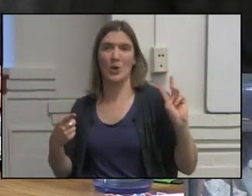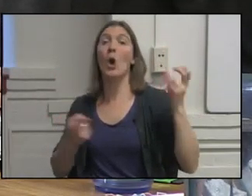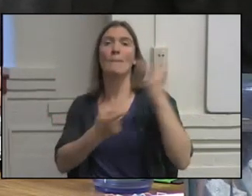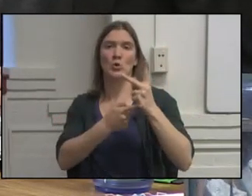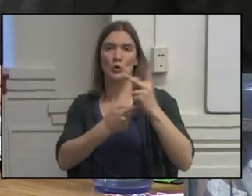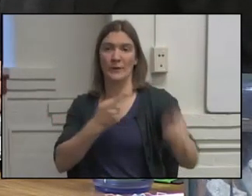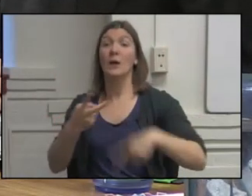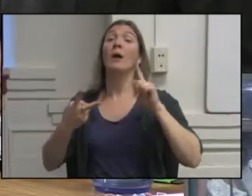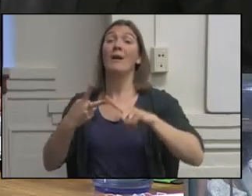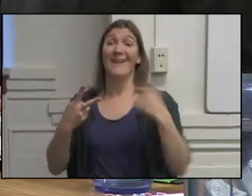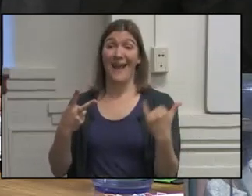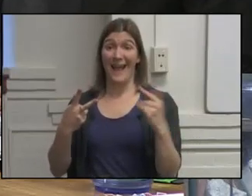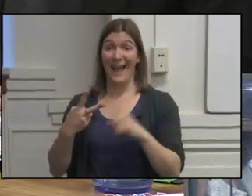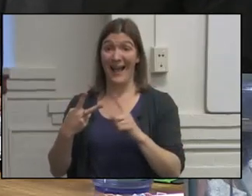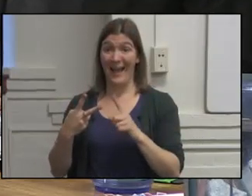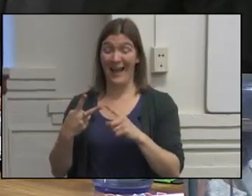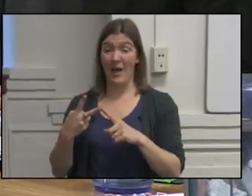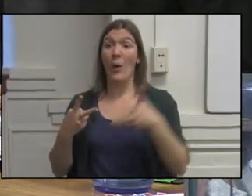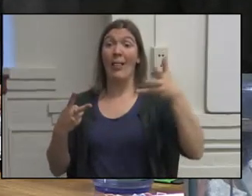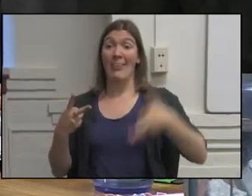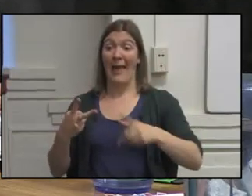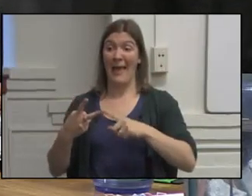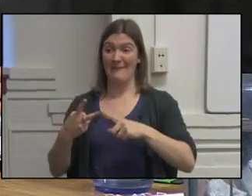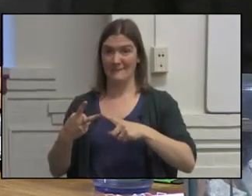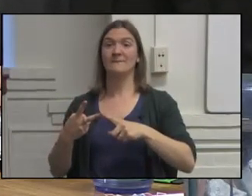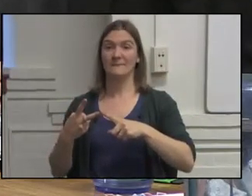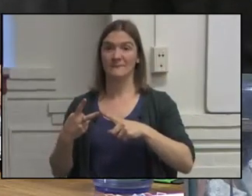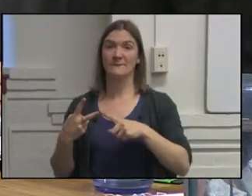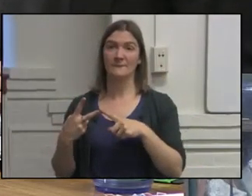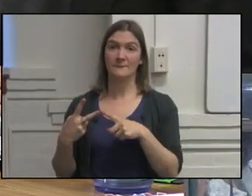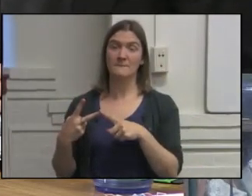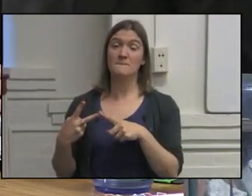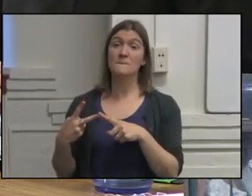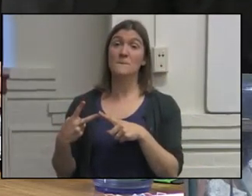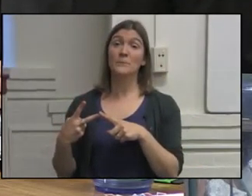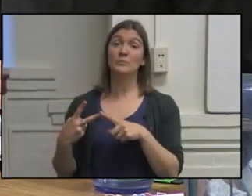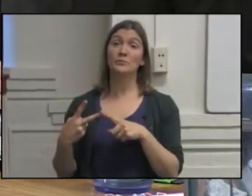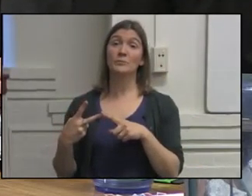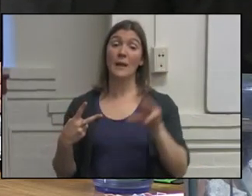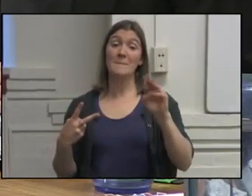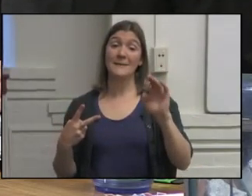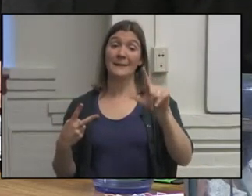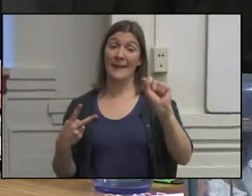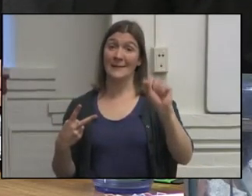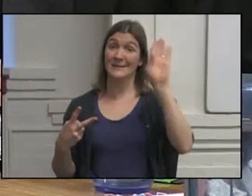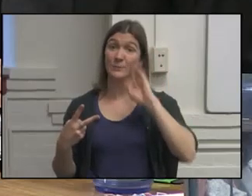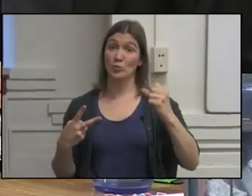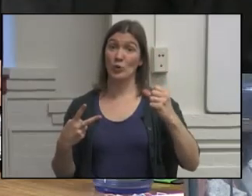well. And the one other one, and the one remaining one at this point, is for